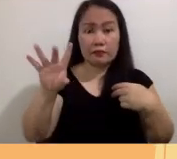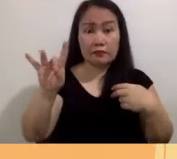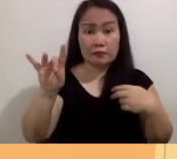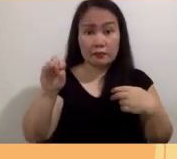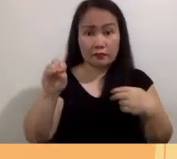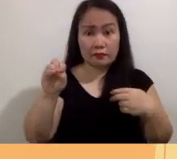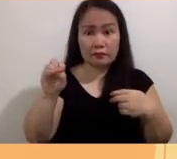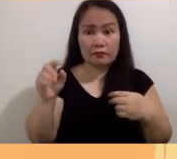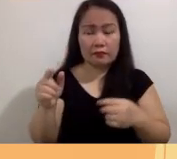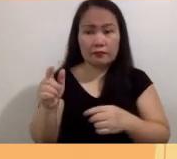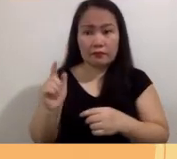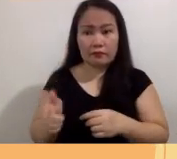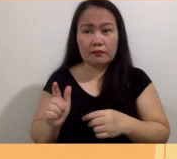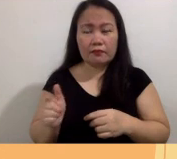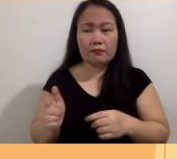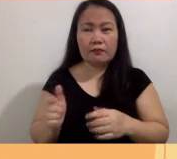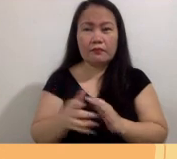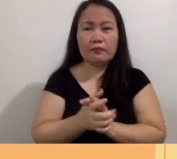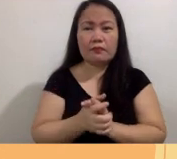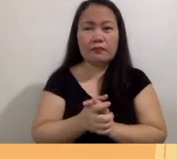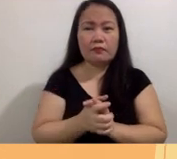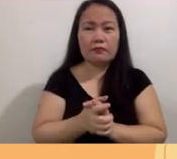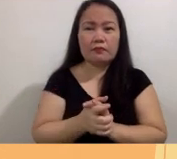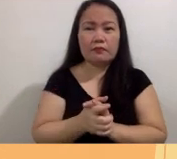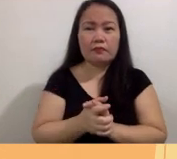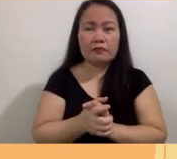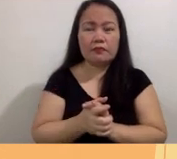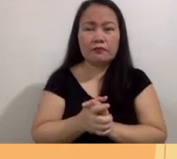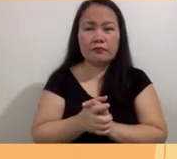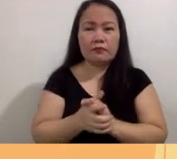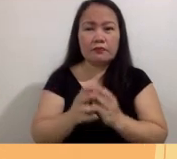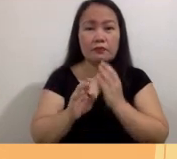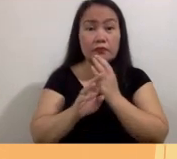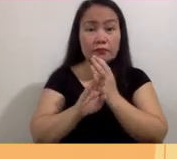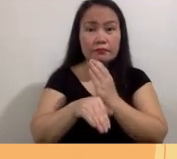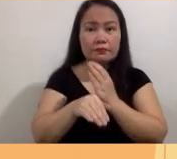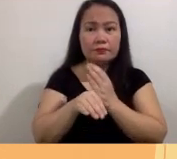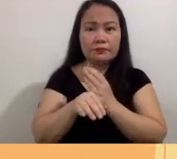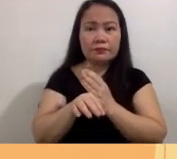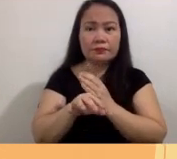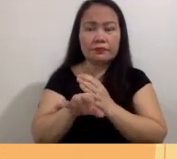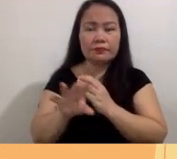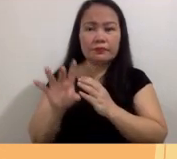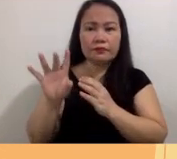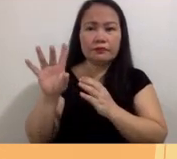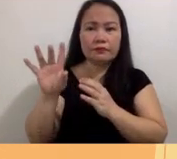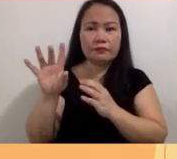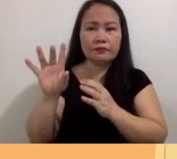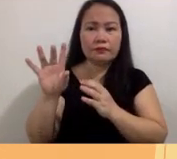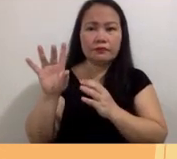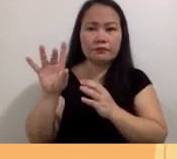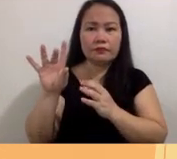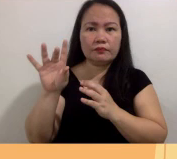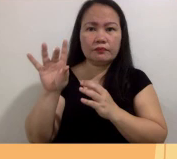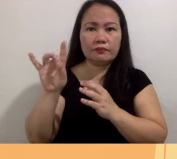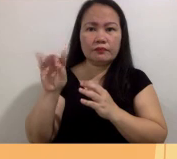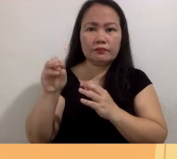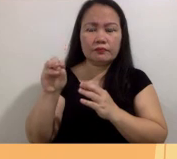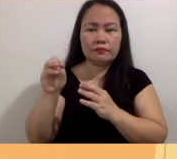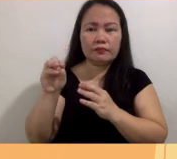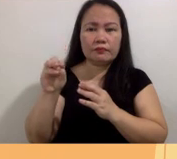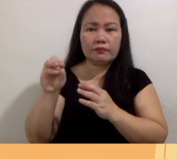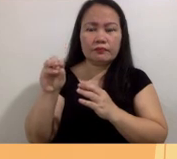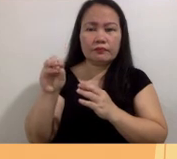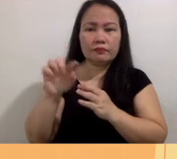80 over 20. So, ito, binabalikan lang natin ito. So, yung nakuha natin na R is 20. So, 80